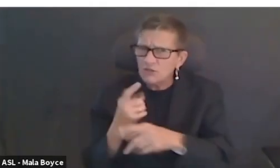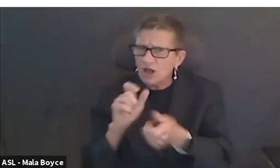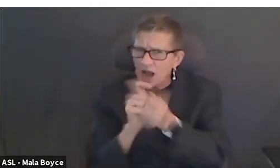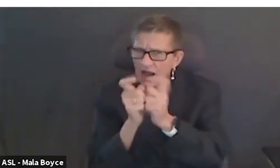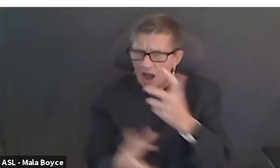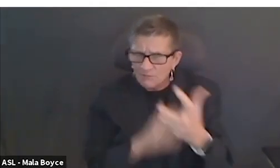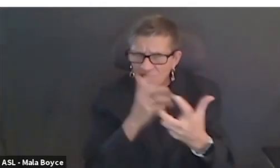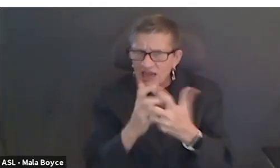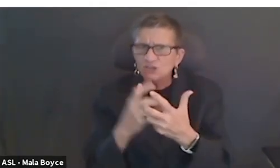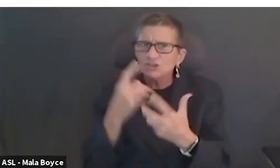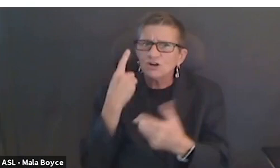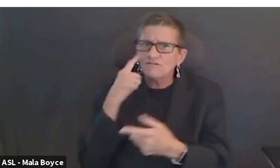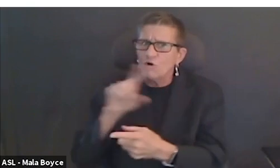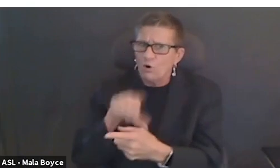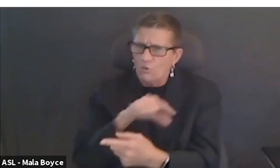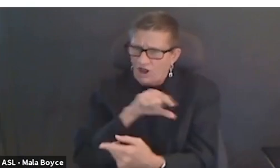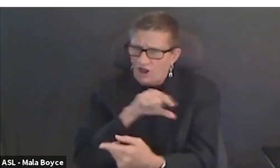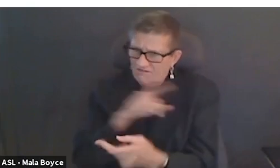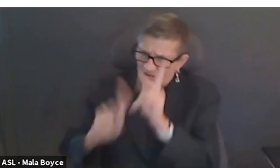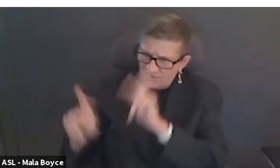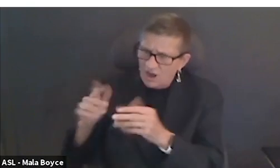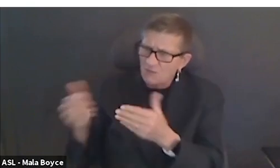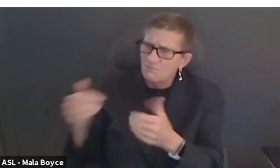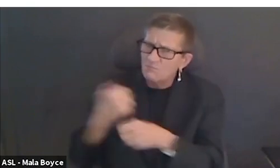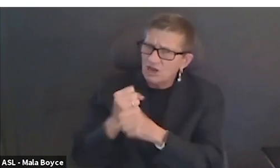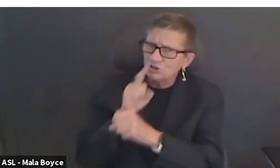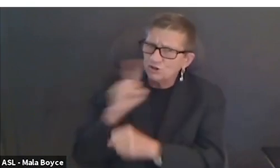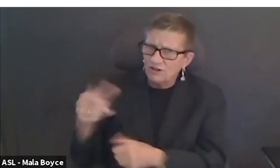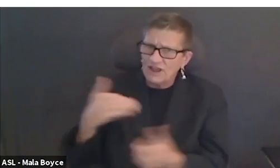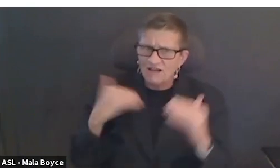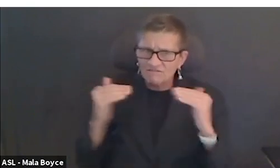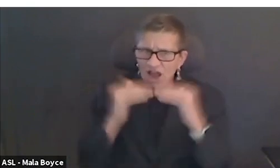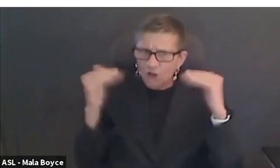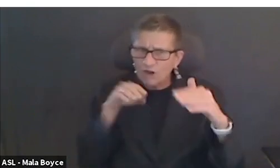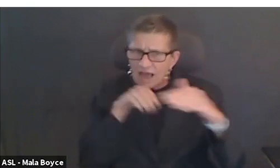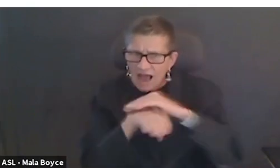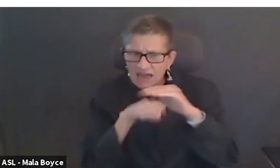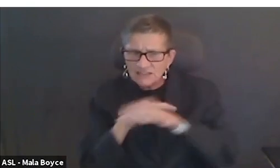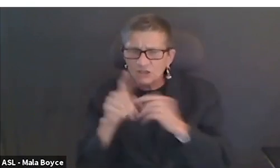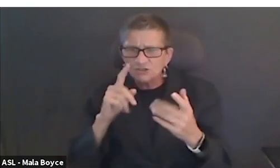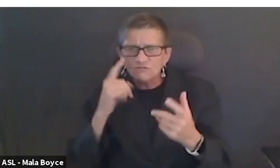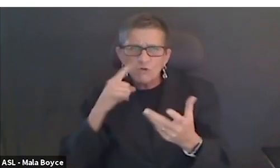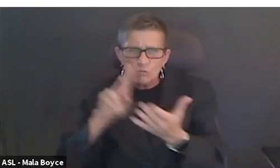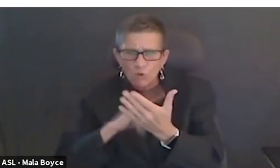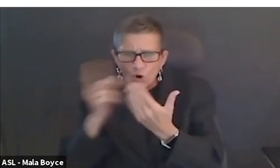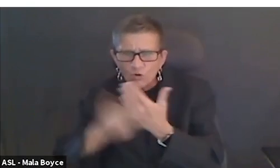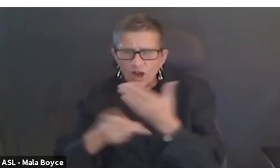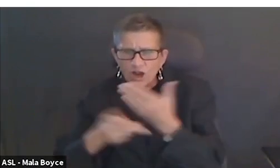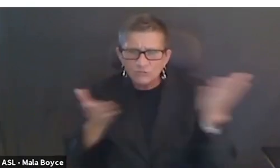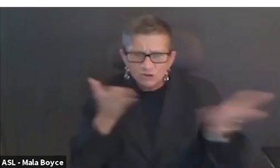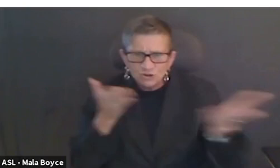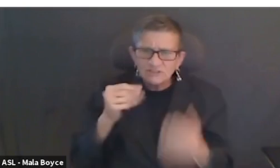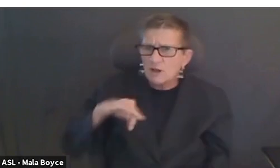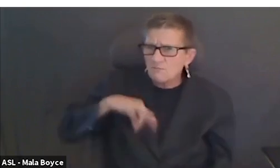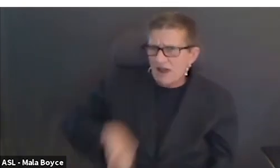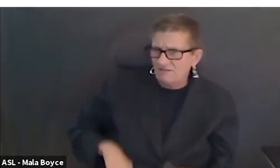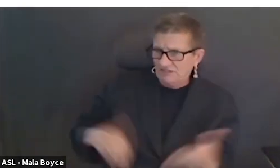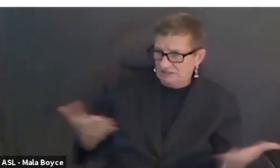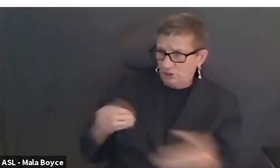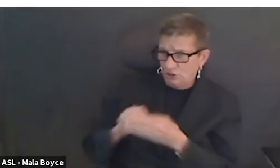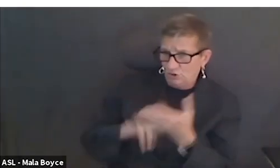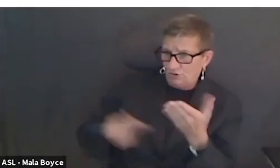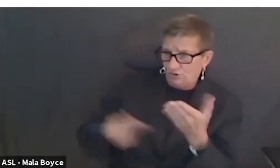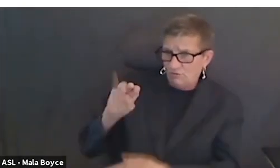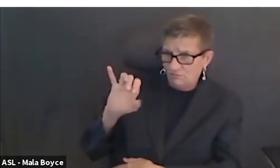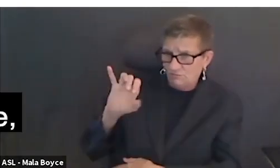with disabilities to ensure that they have equitable access to the programs, services, and benefits provided here at the university. But